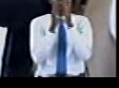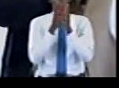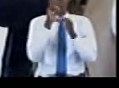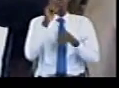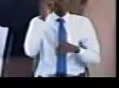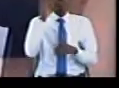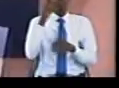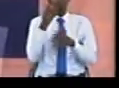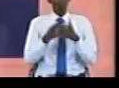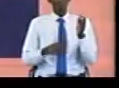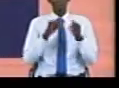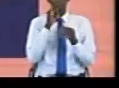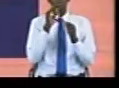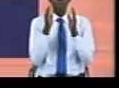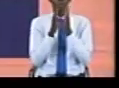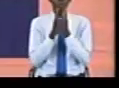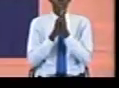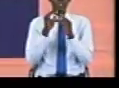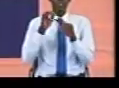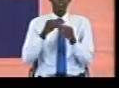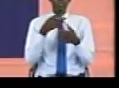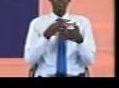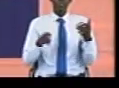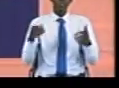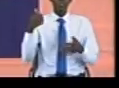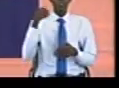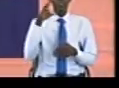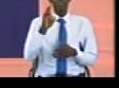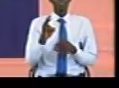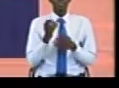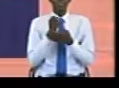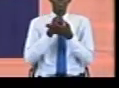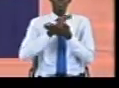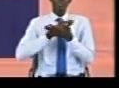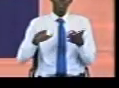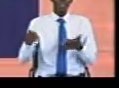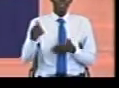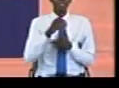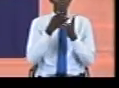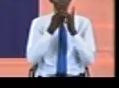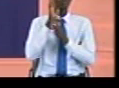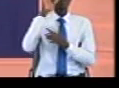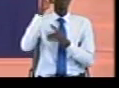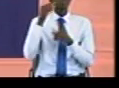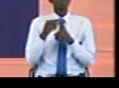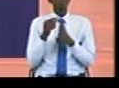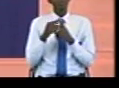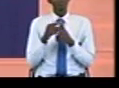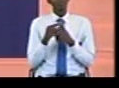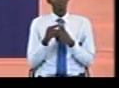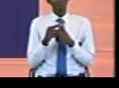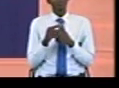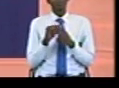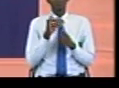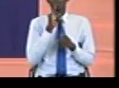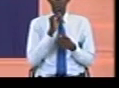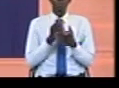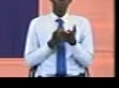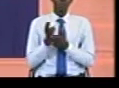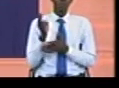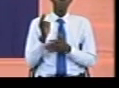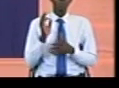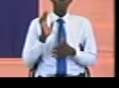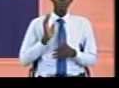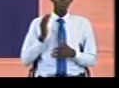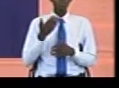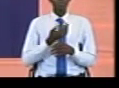What's the prayer? Verse 17, sanctify them through thy truth. Thy word is truth. Our sanctification and